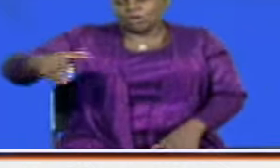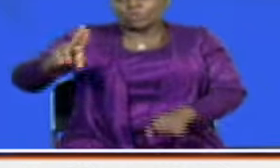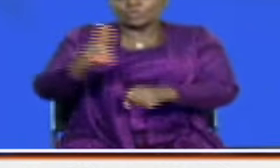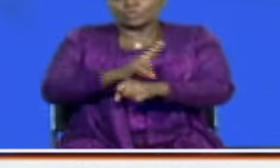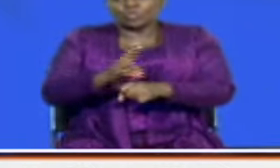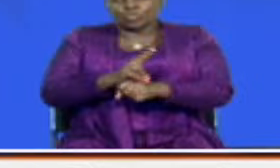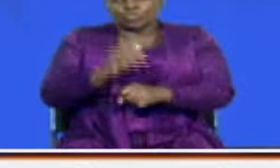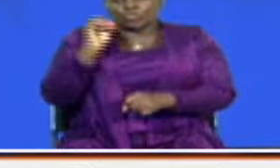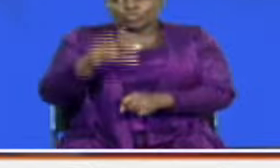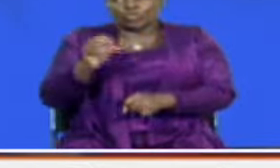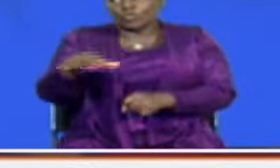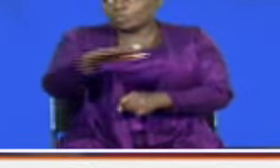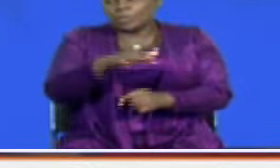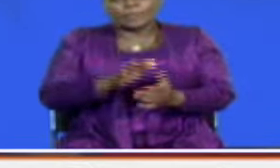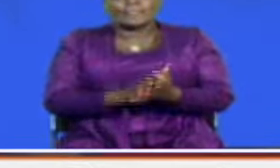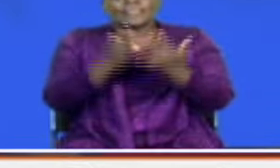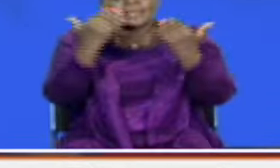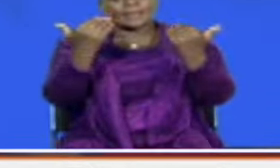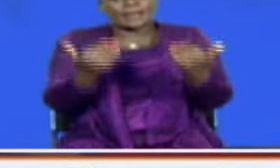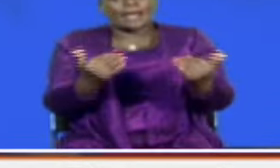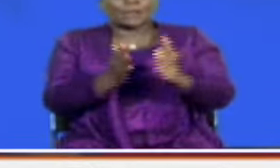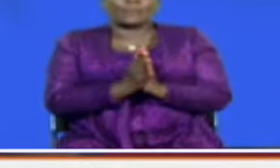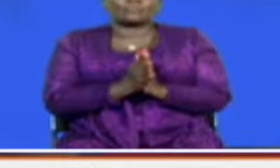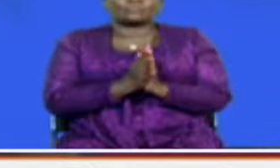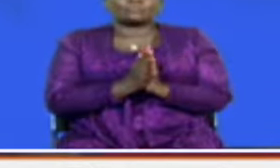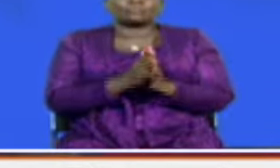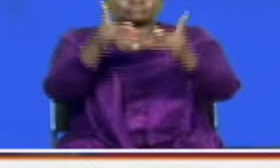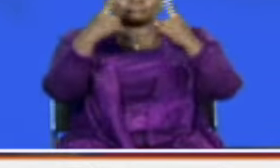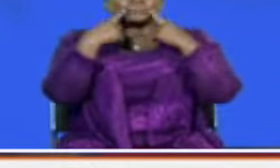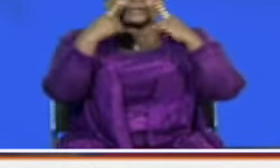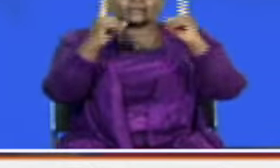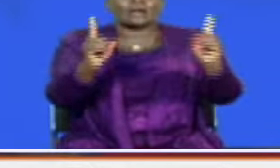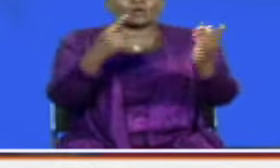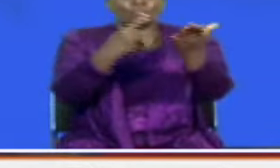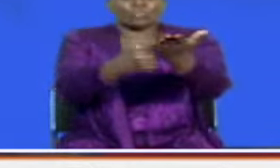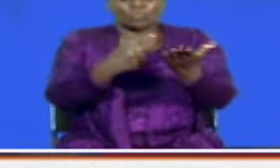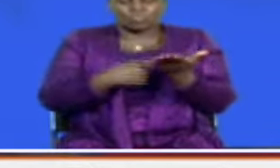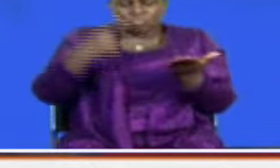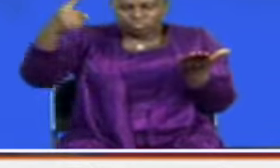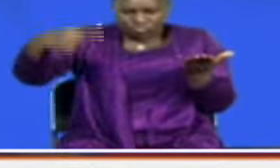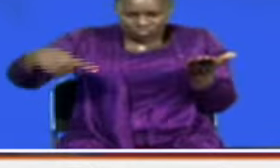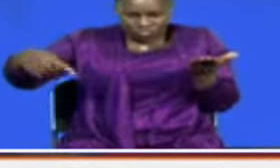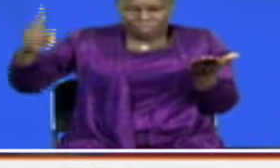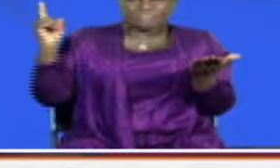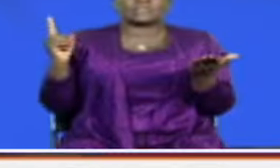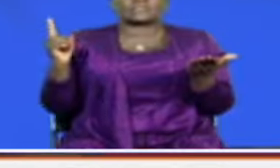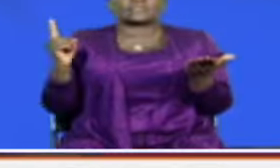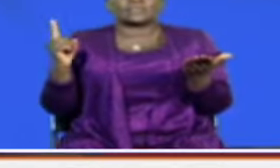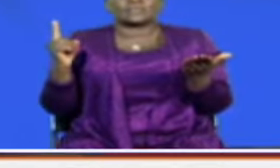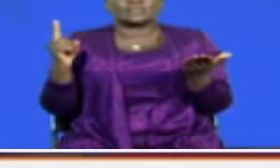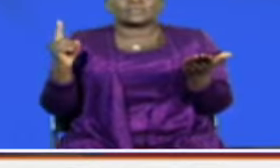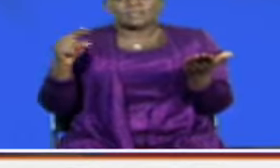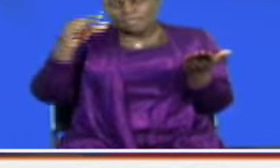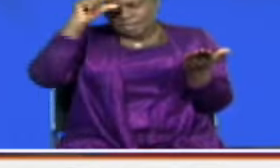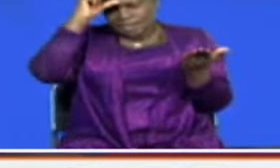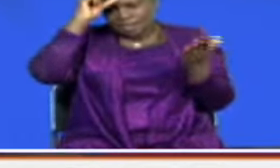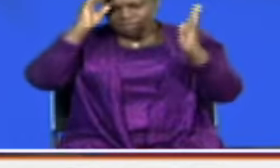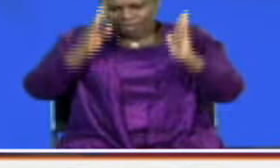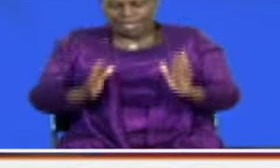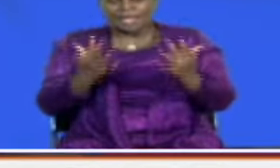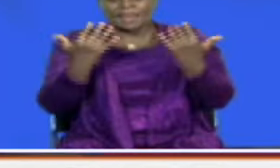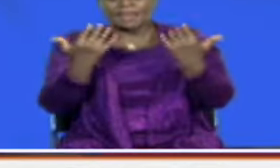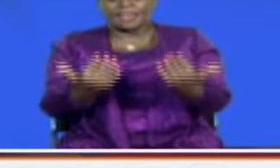an approved dump site. I therefore declare that the motion is passed and the governor,